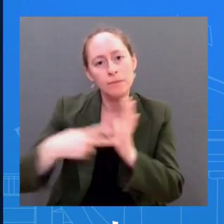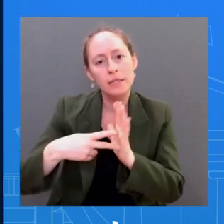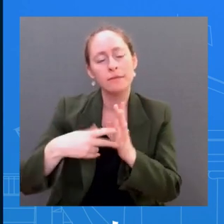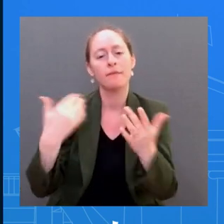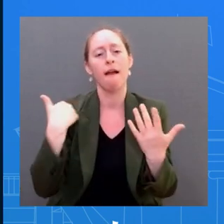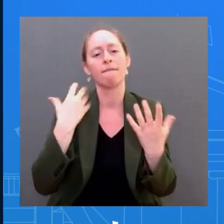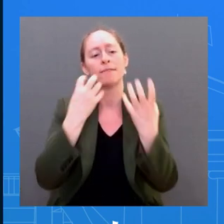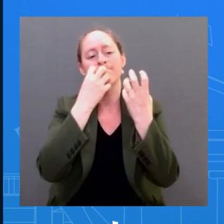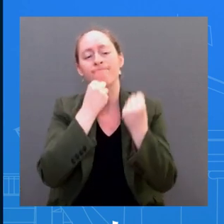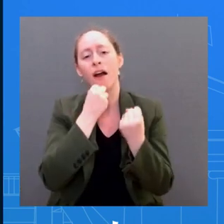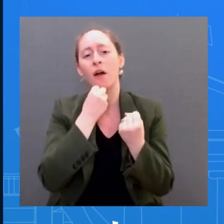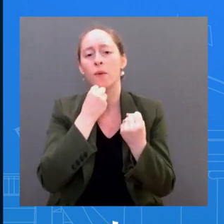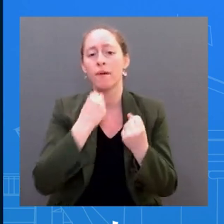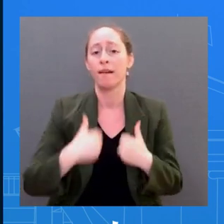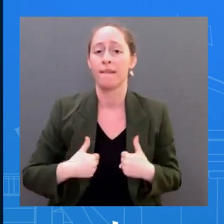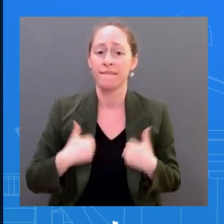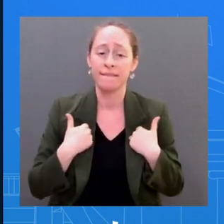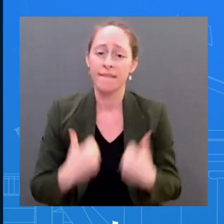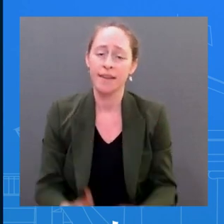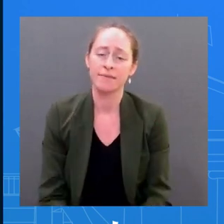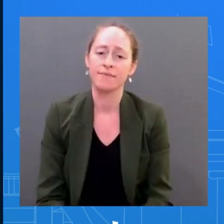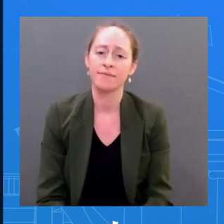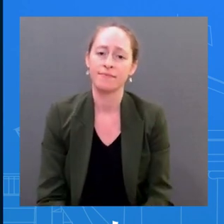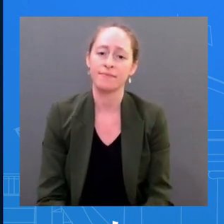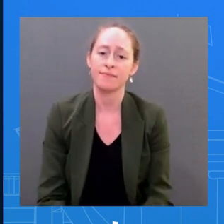The letter reads,